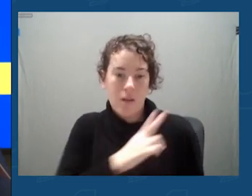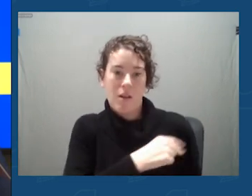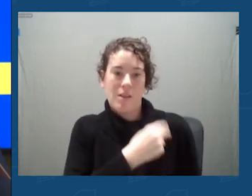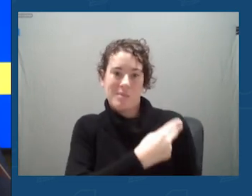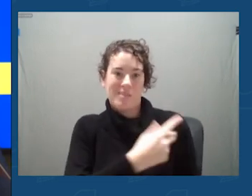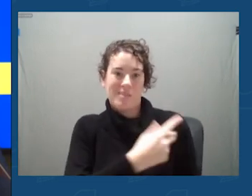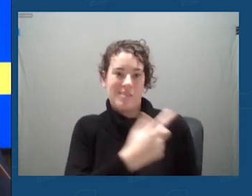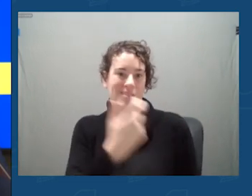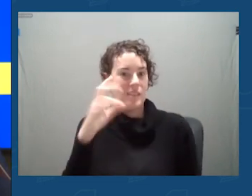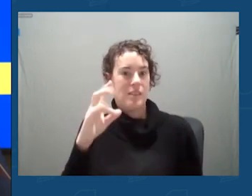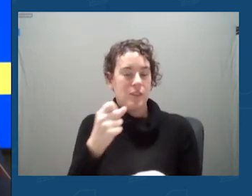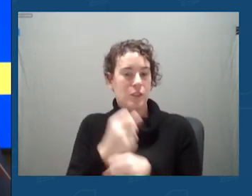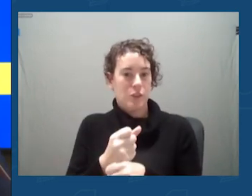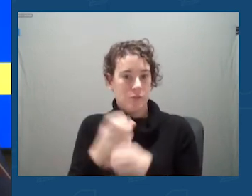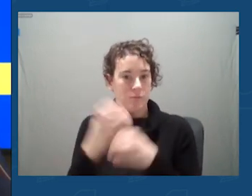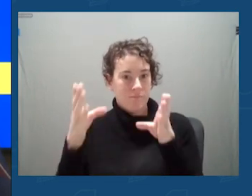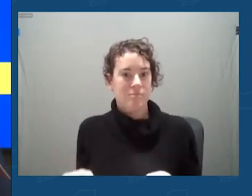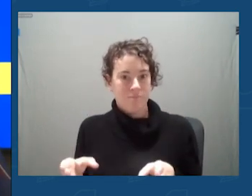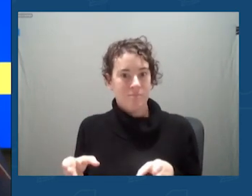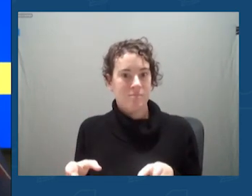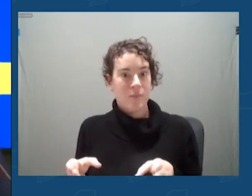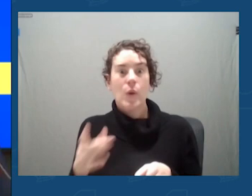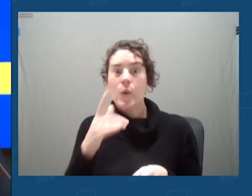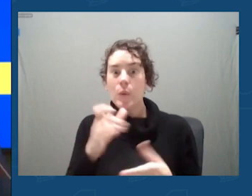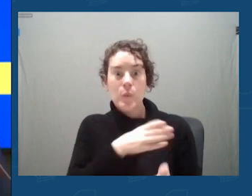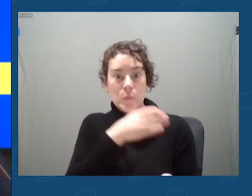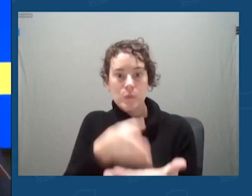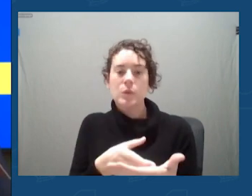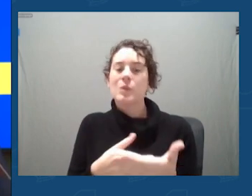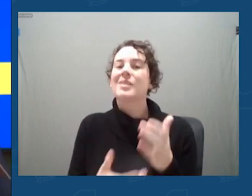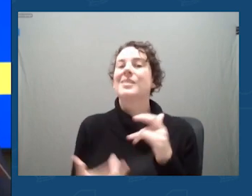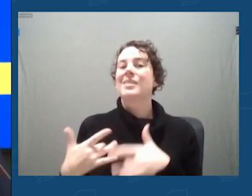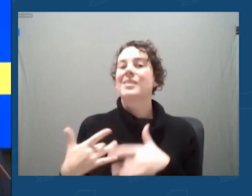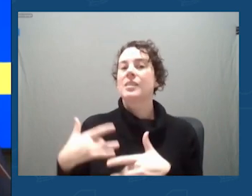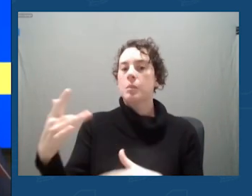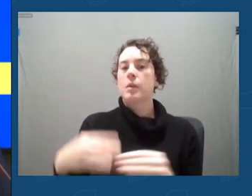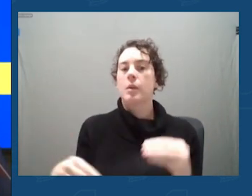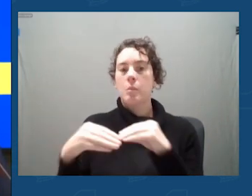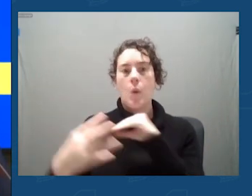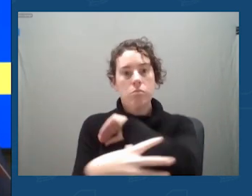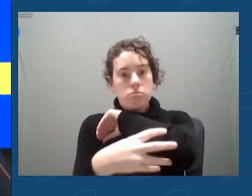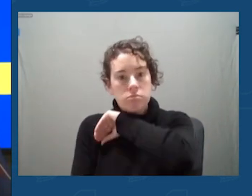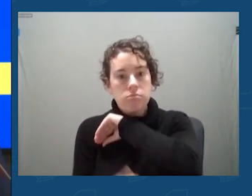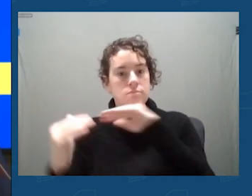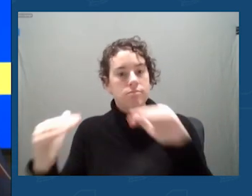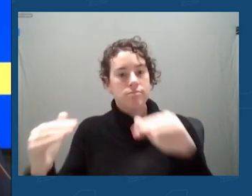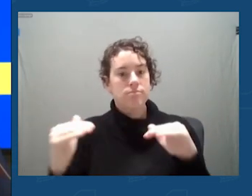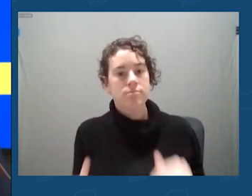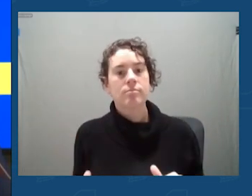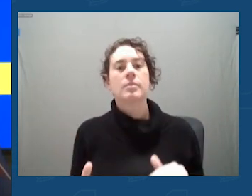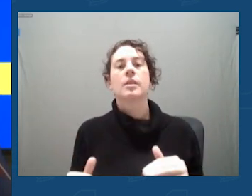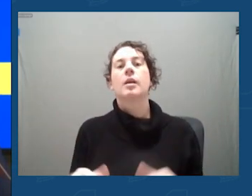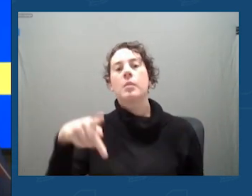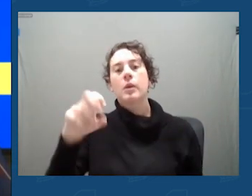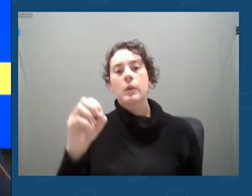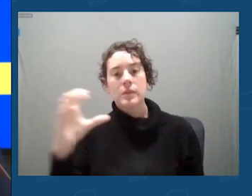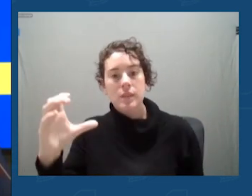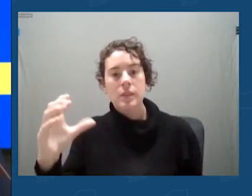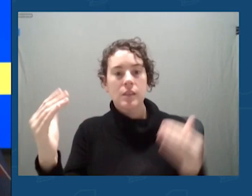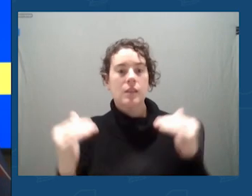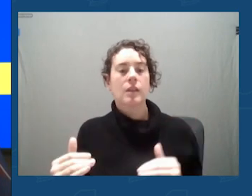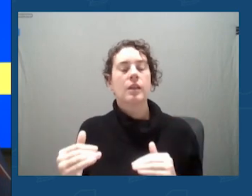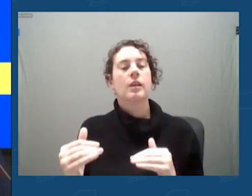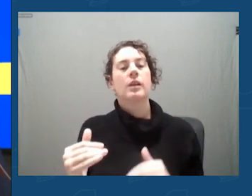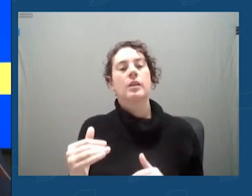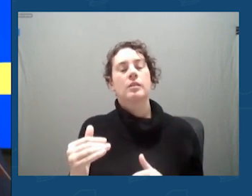that those sued were disproportionately low-income people, people of color, and New Yorkers who live in rural areas of the